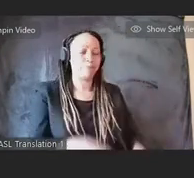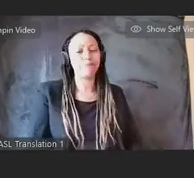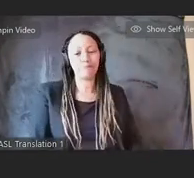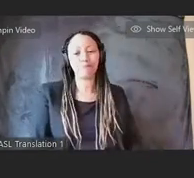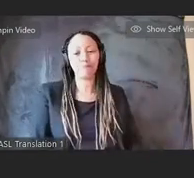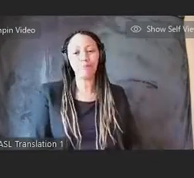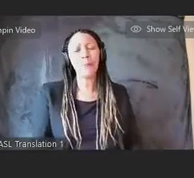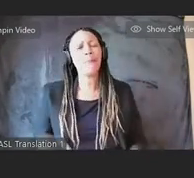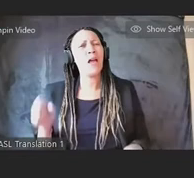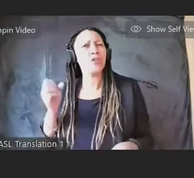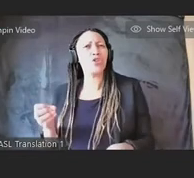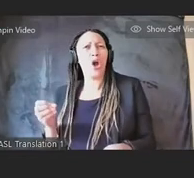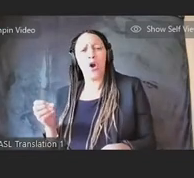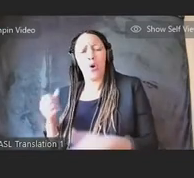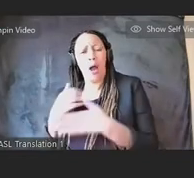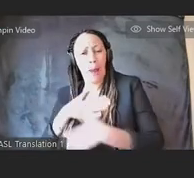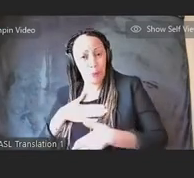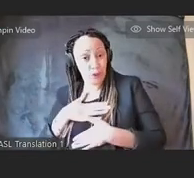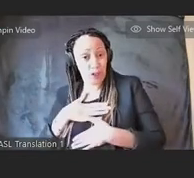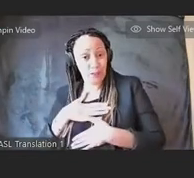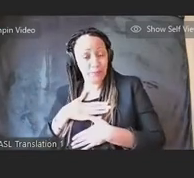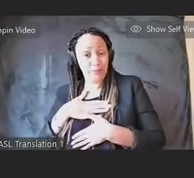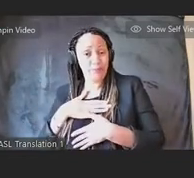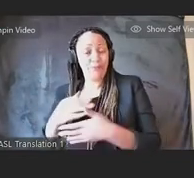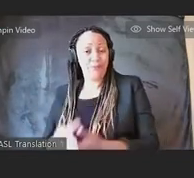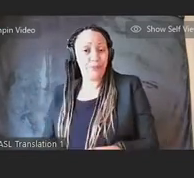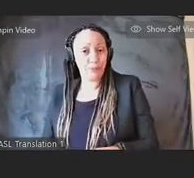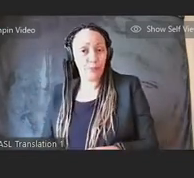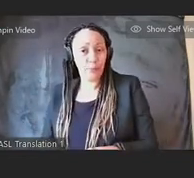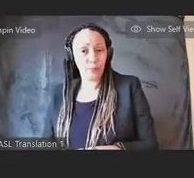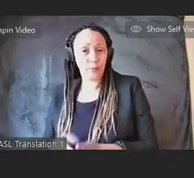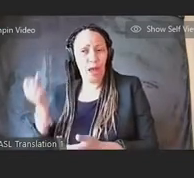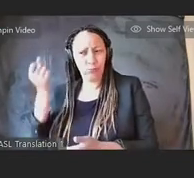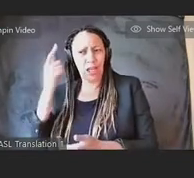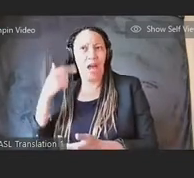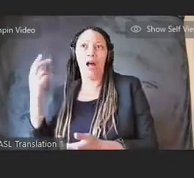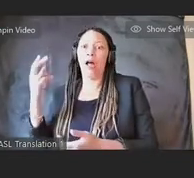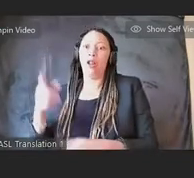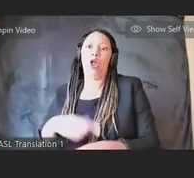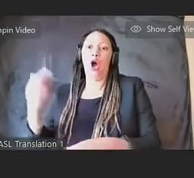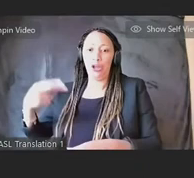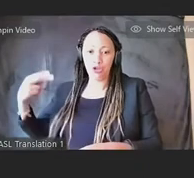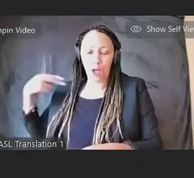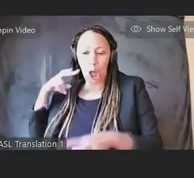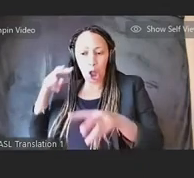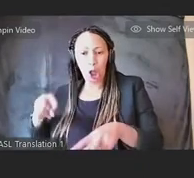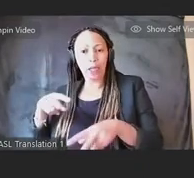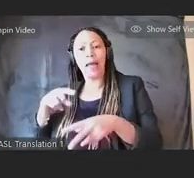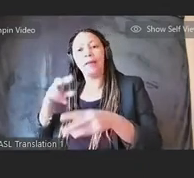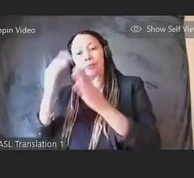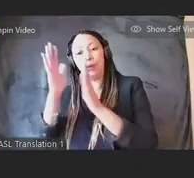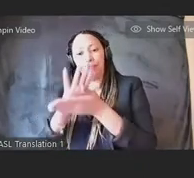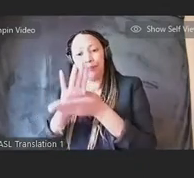So help me, and I appreciate this has had a very long history. I now realize, looking at our briefing sheet, that the application was